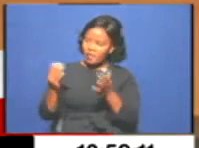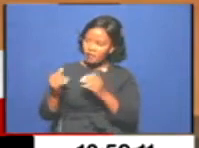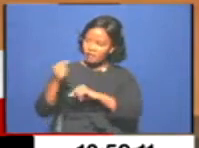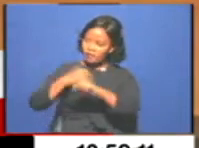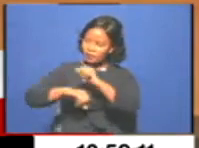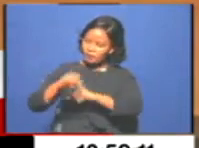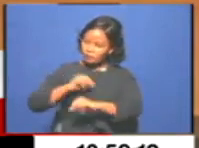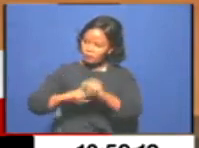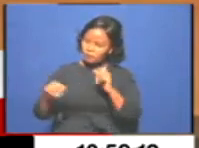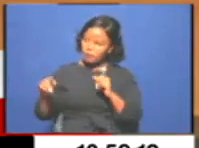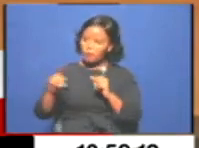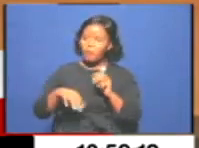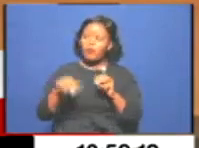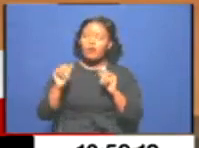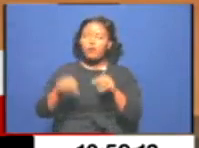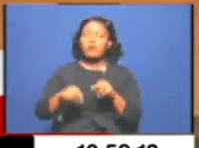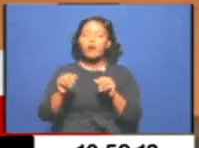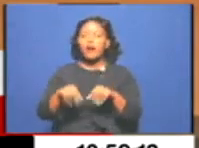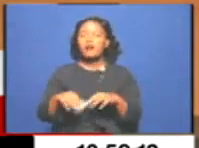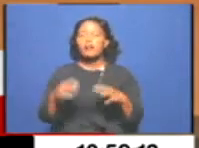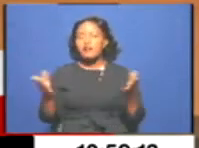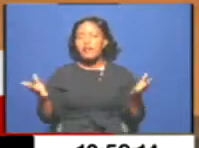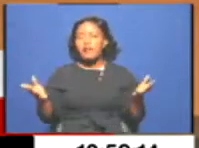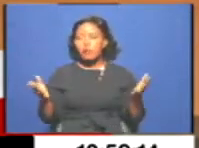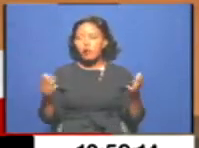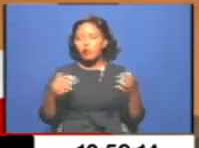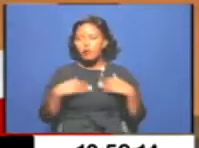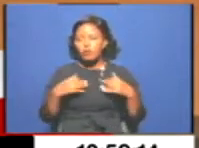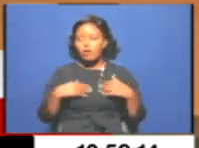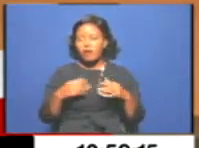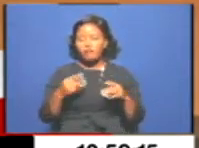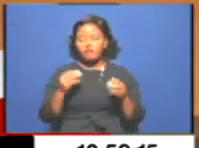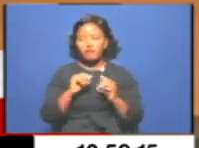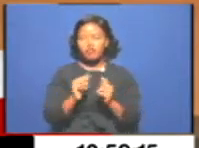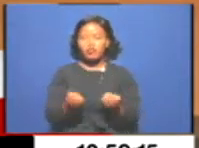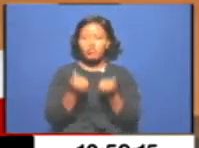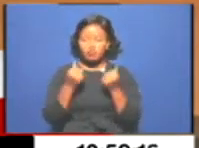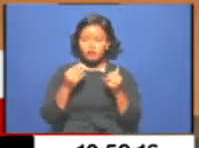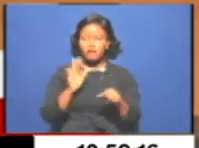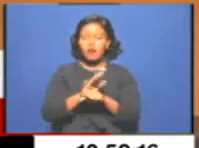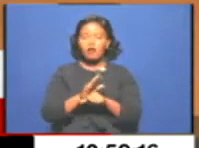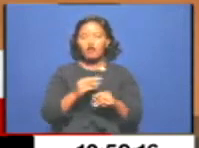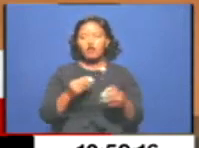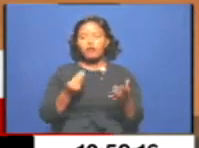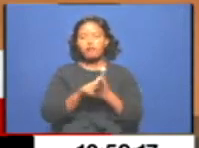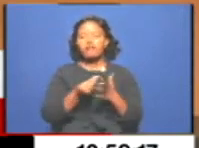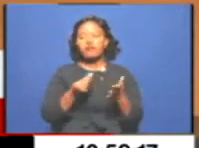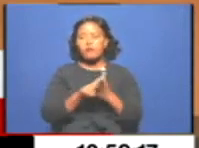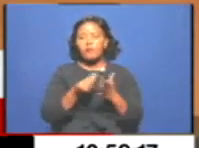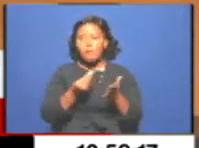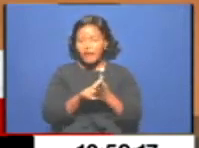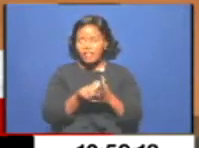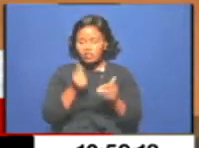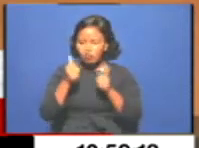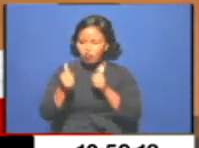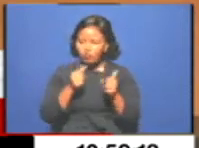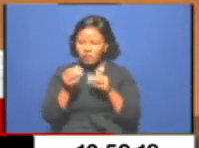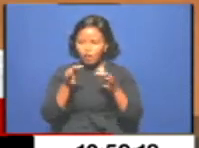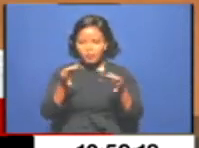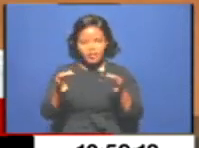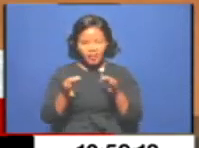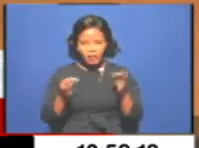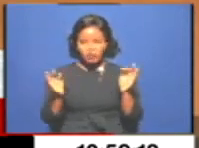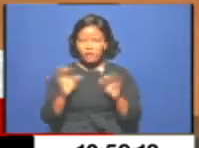lot of what would have been money slipping through without being accounted for, or not being accounted for in the proper